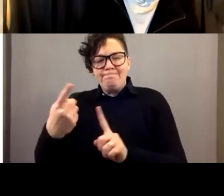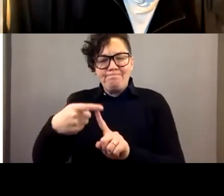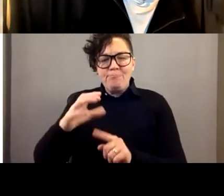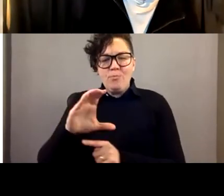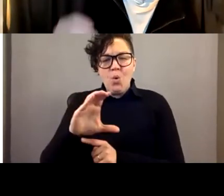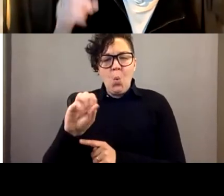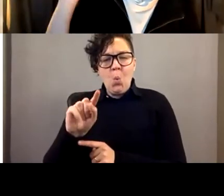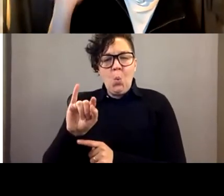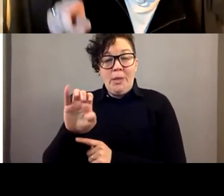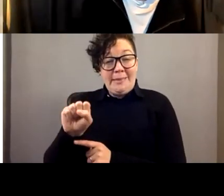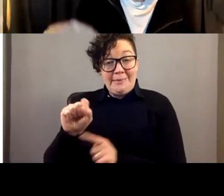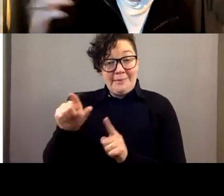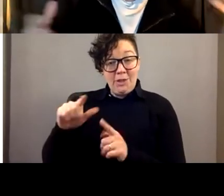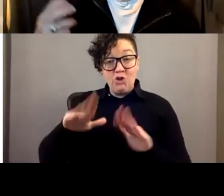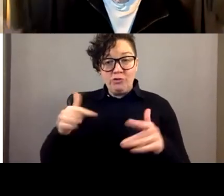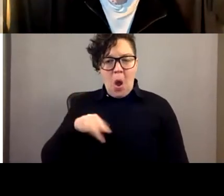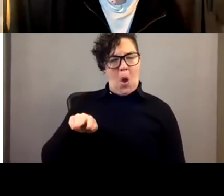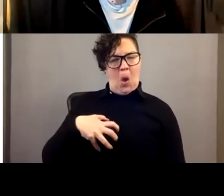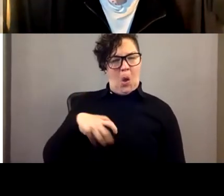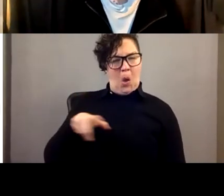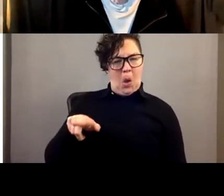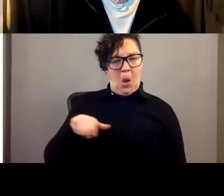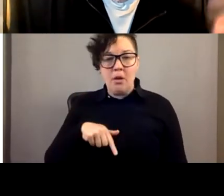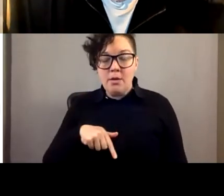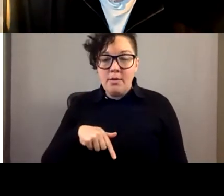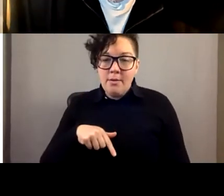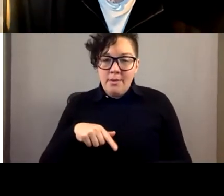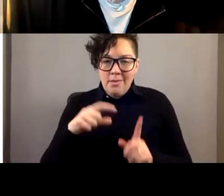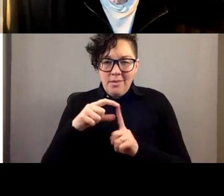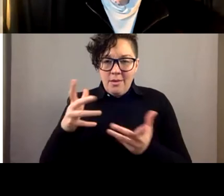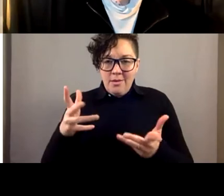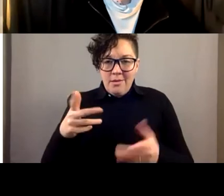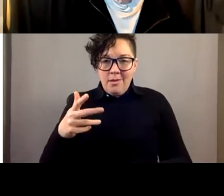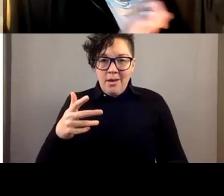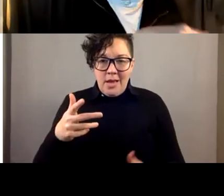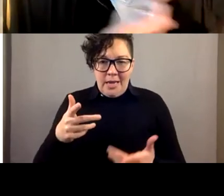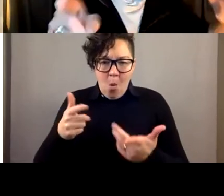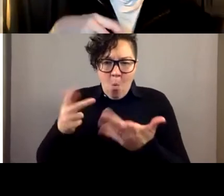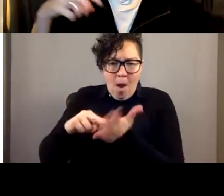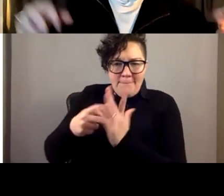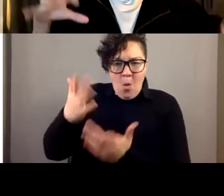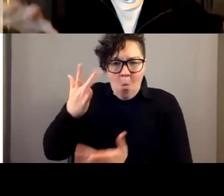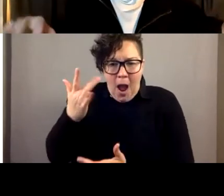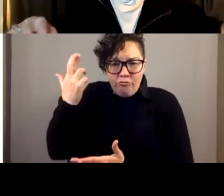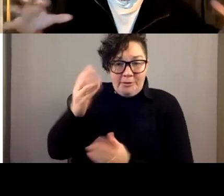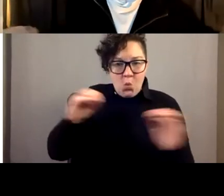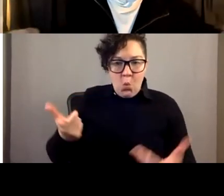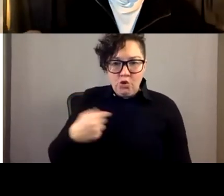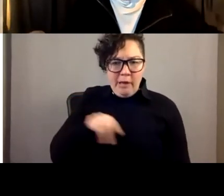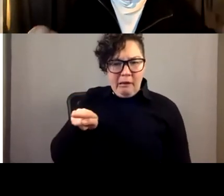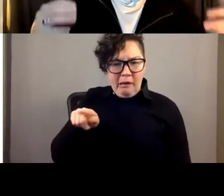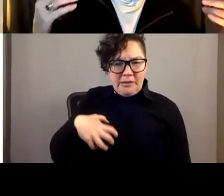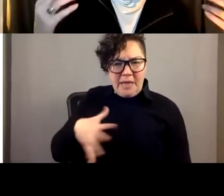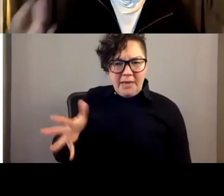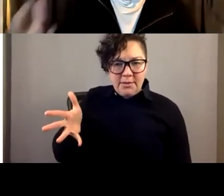emotional practice. You mark somebody, and it doesn't have a particular definition. It's just that somebody is disgusting and revolting. And so you, and it's shifting and it's